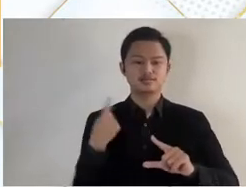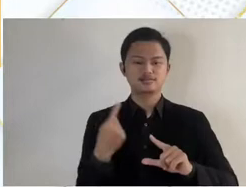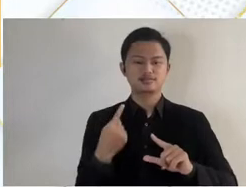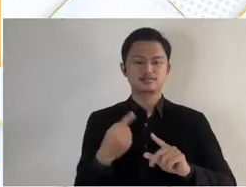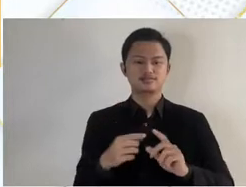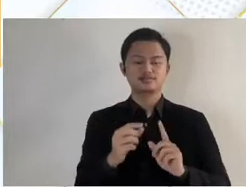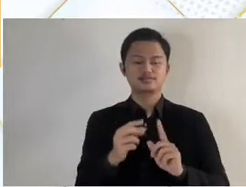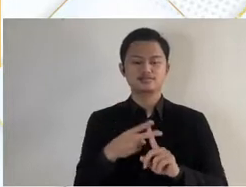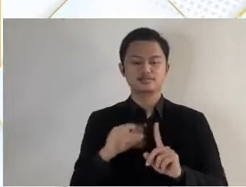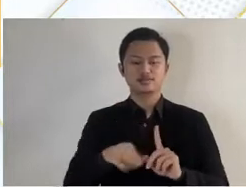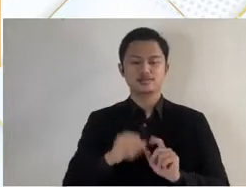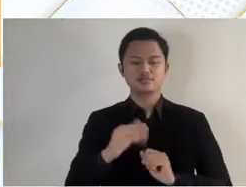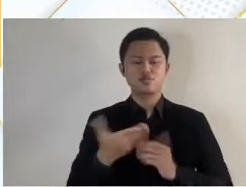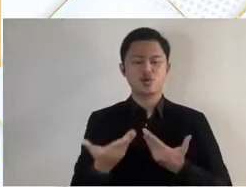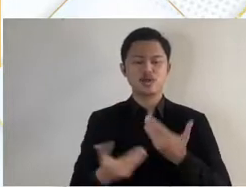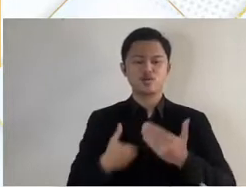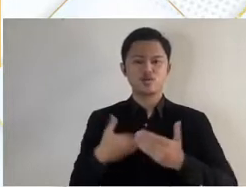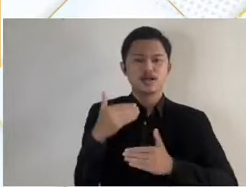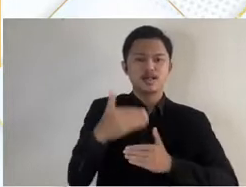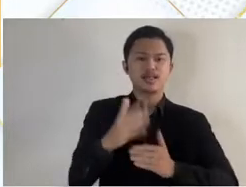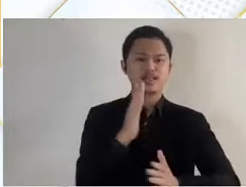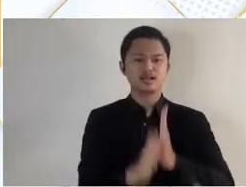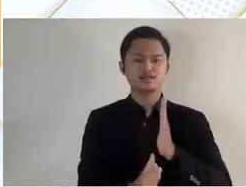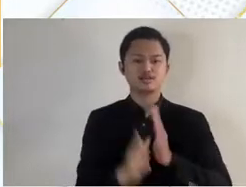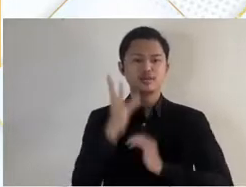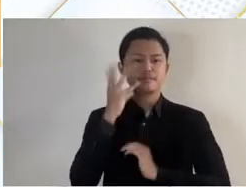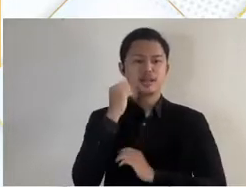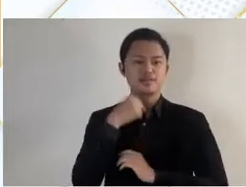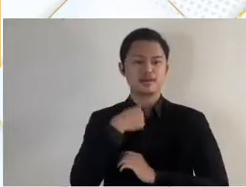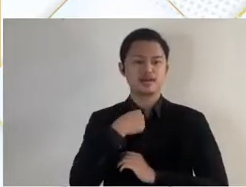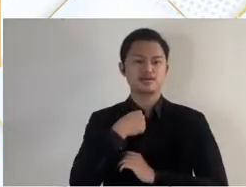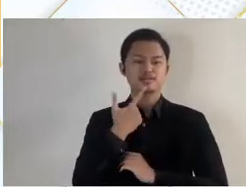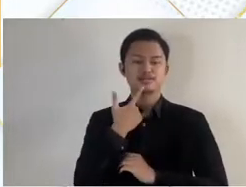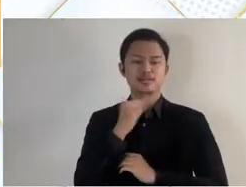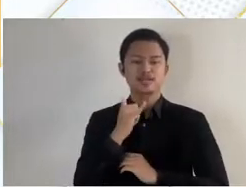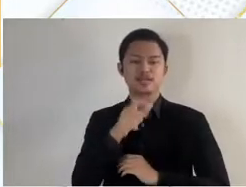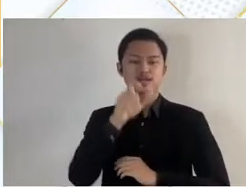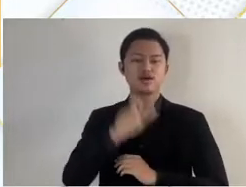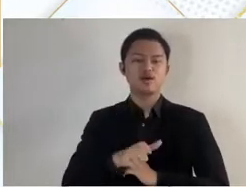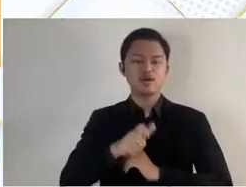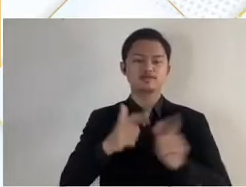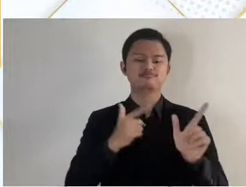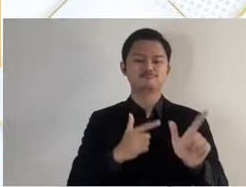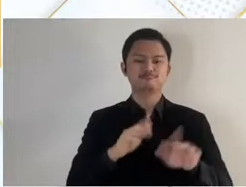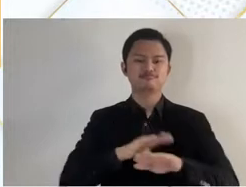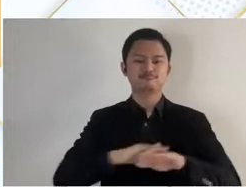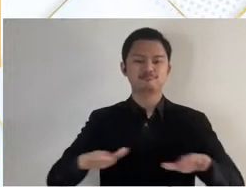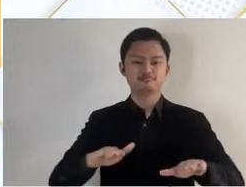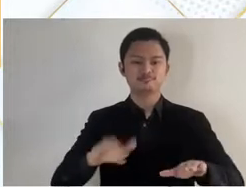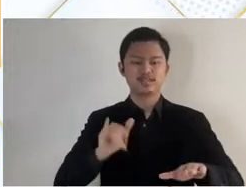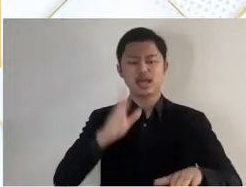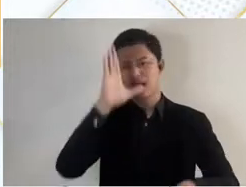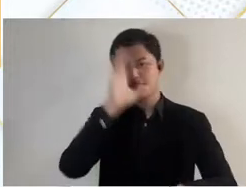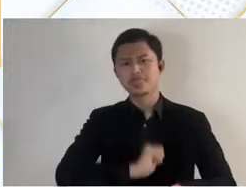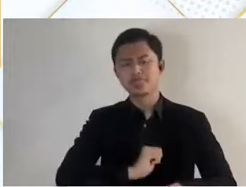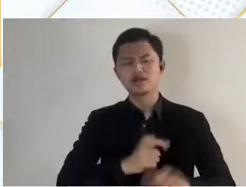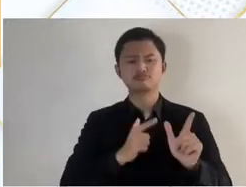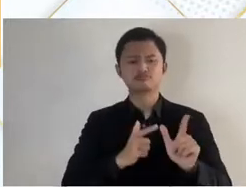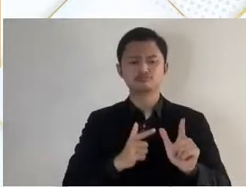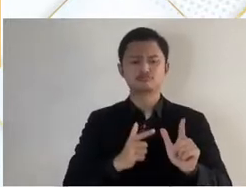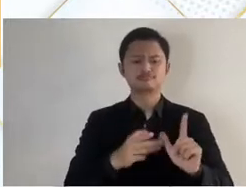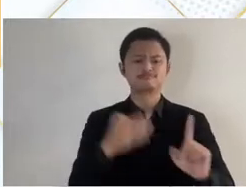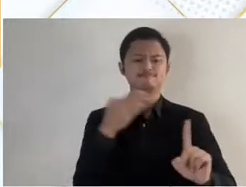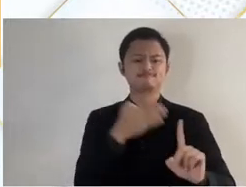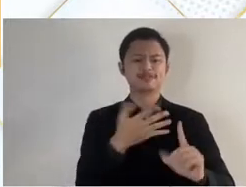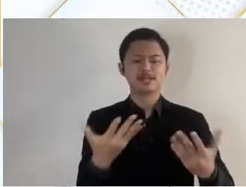I will move straight into my experiences as a peacekeeper. I have been on a peacekeeping and observer missions with the